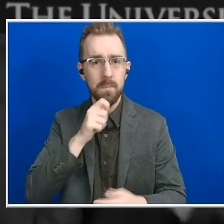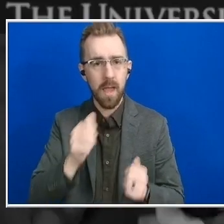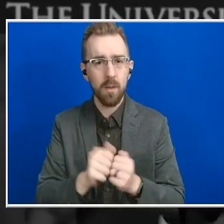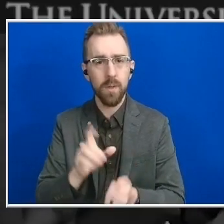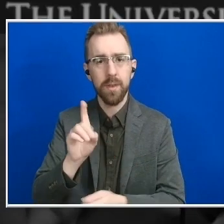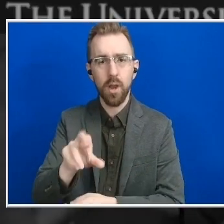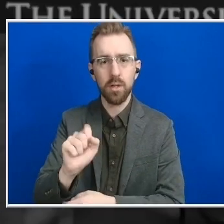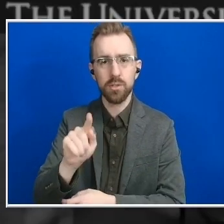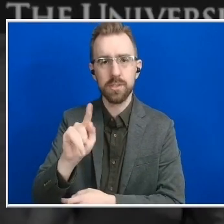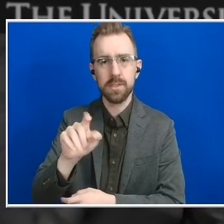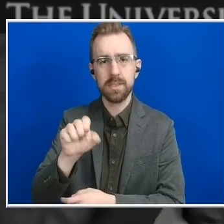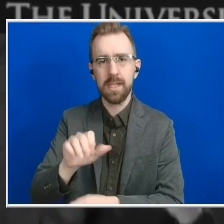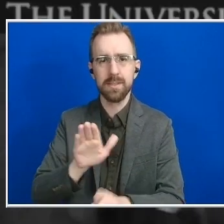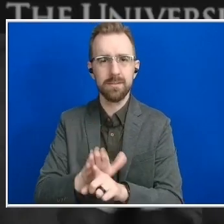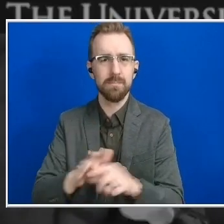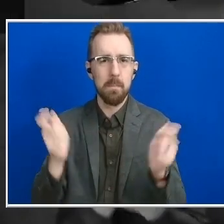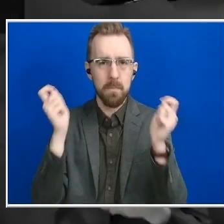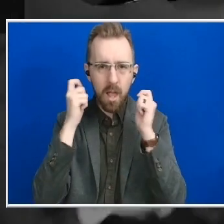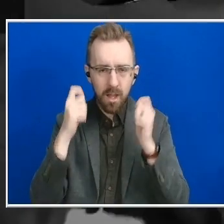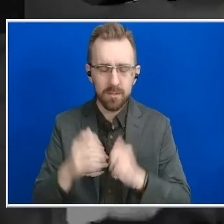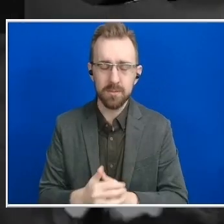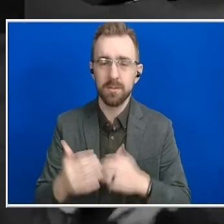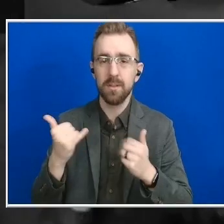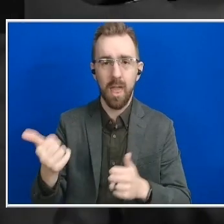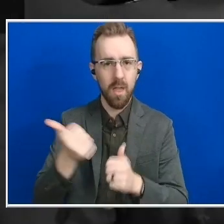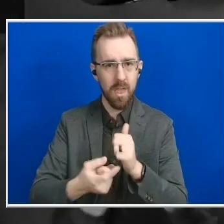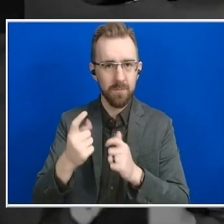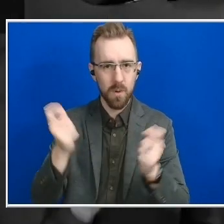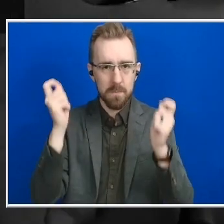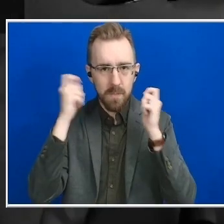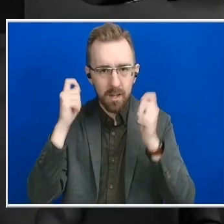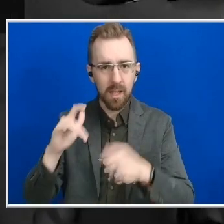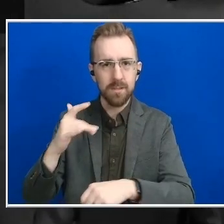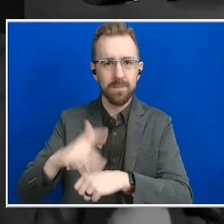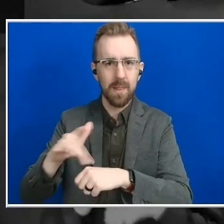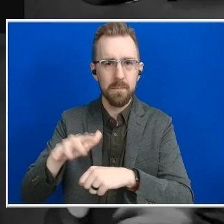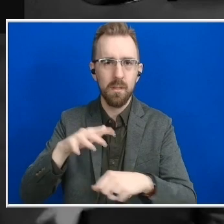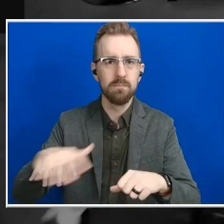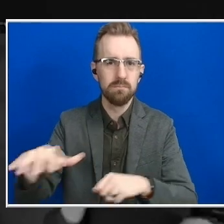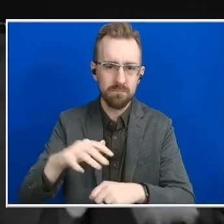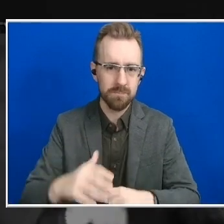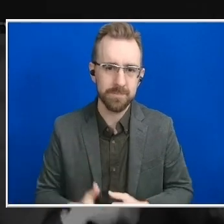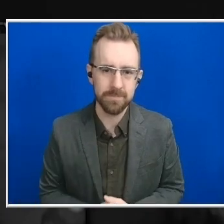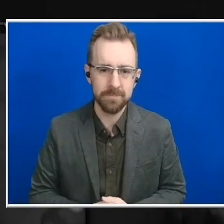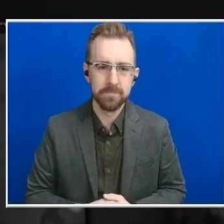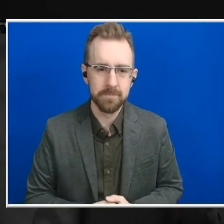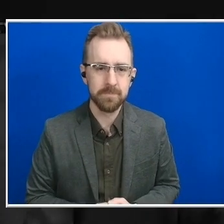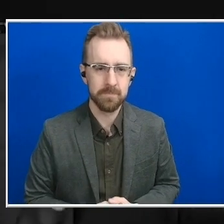podcasts. Now everywhere podcasts are available.